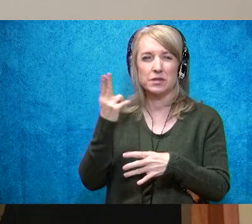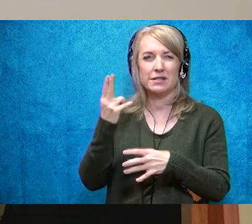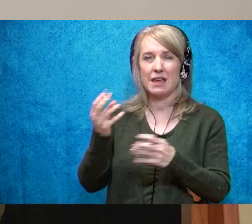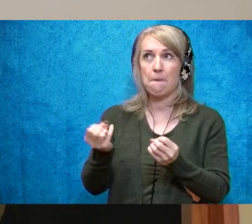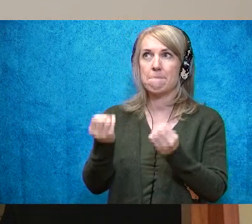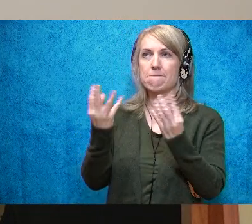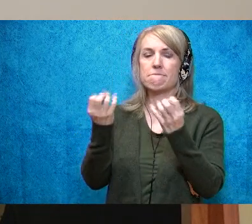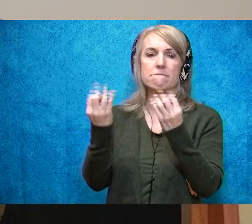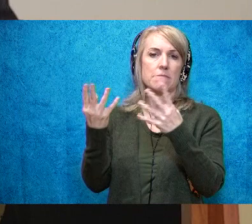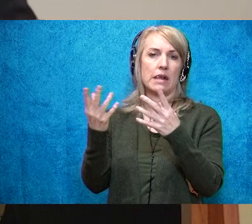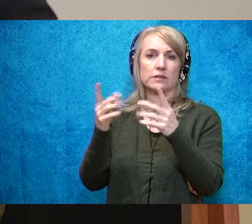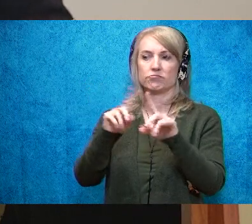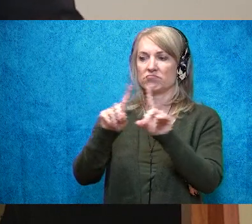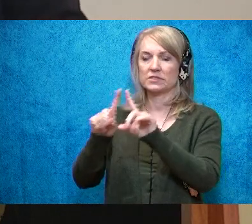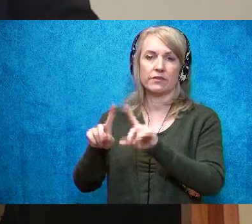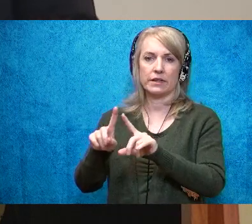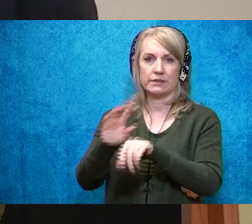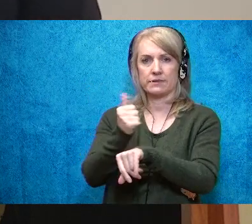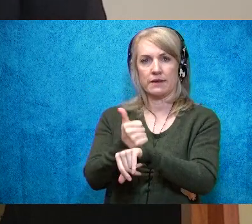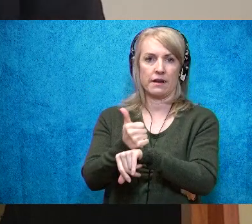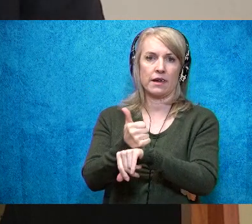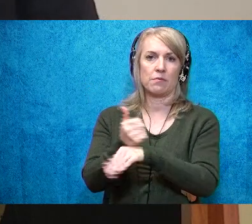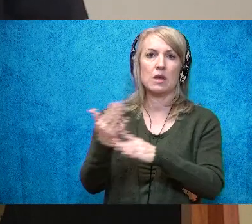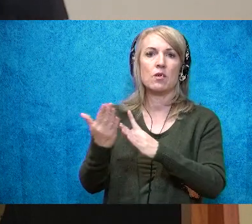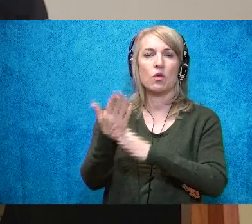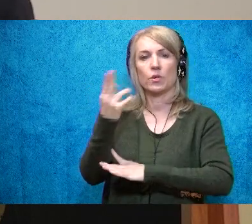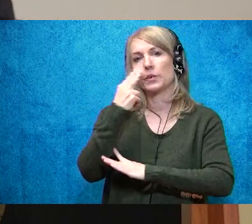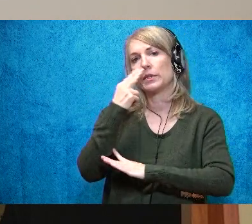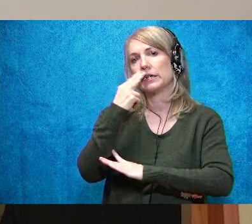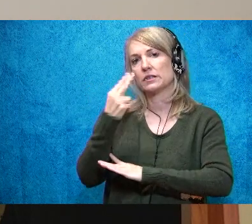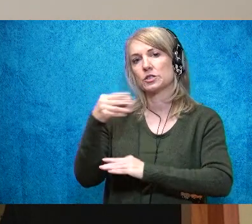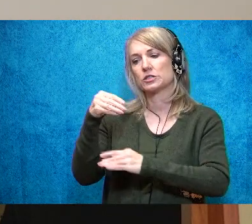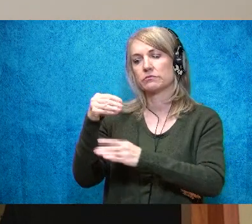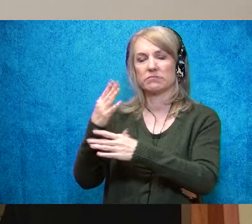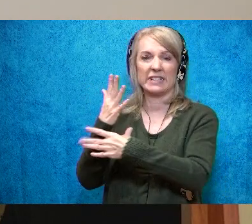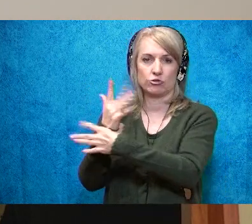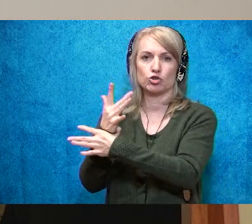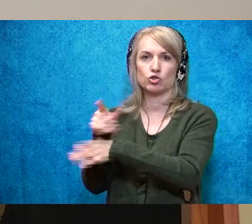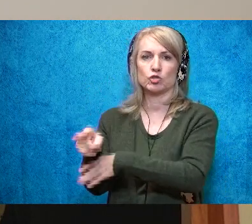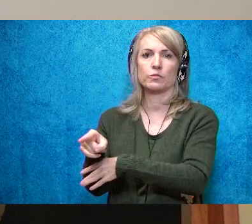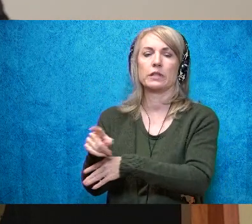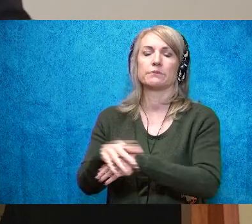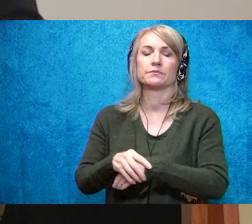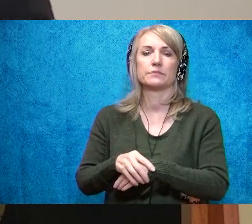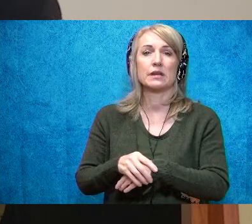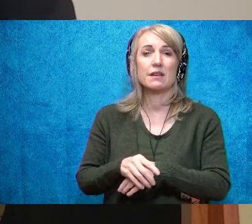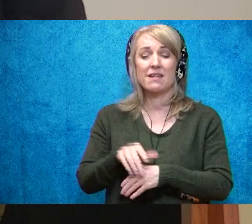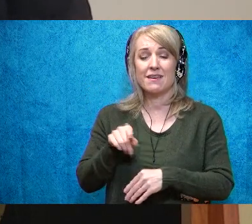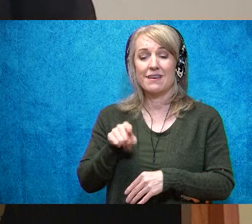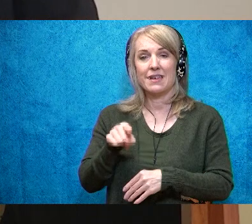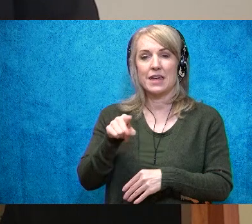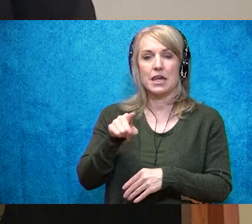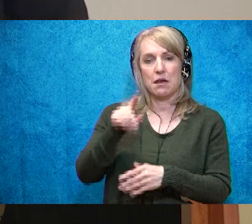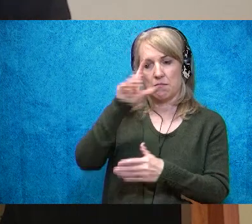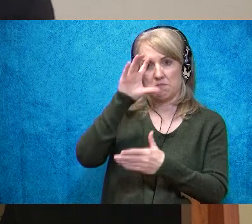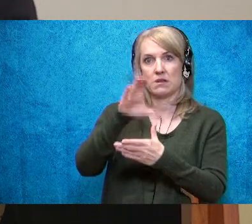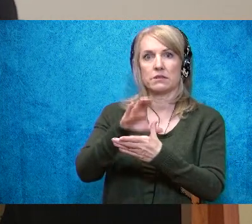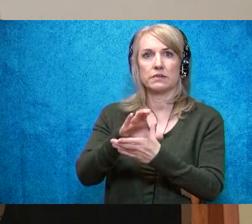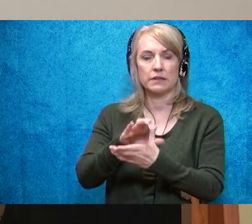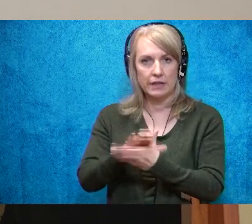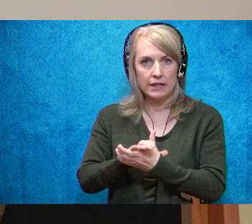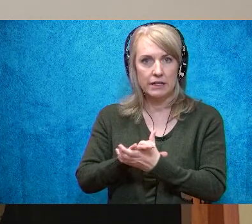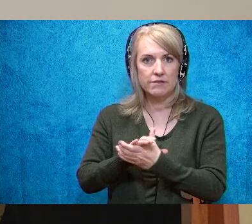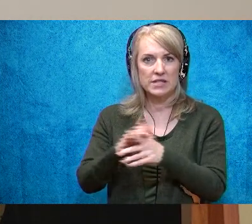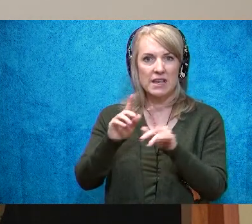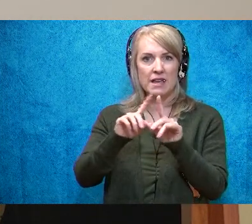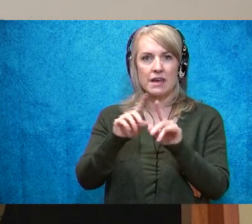exalting the Nazi Germany above the individual. He believes in racial superiority, and he communicates